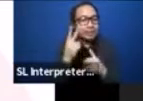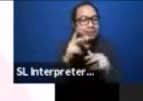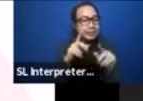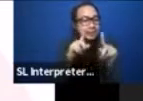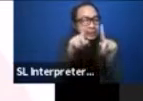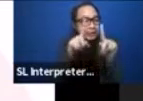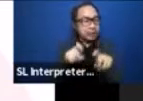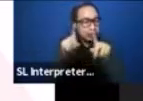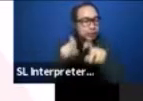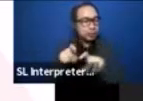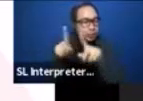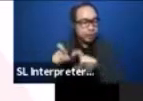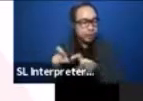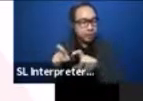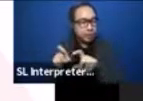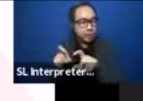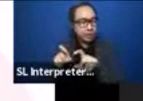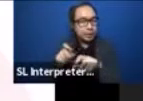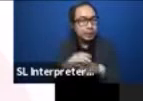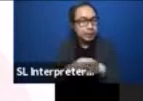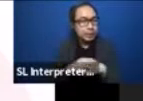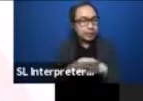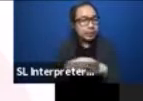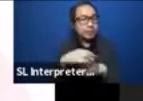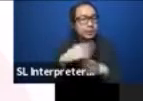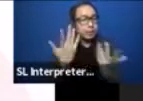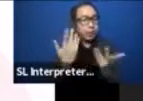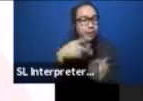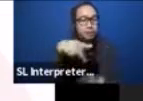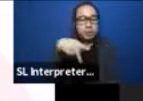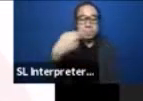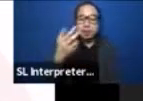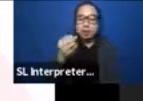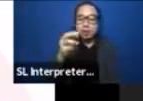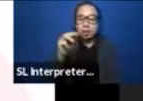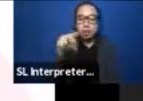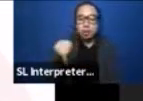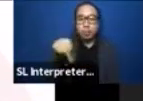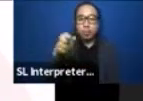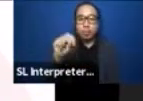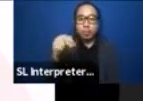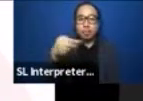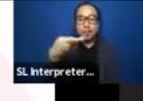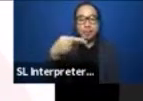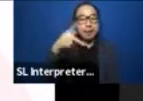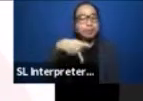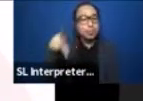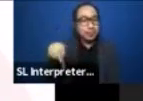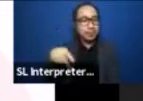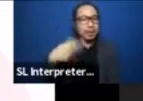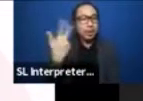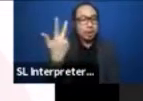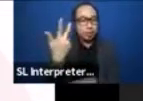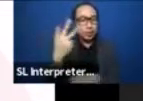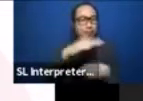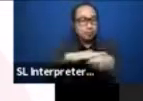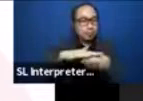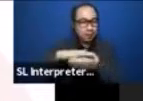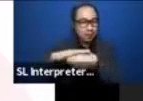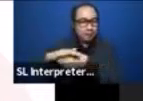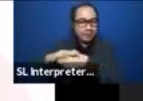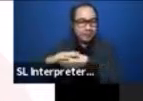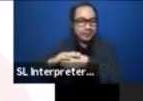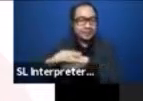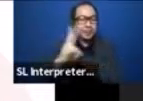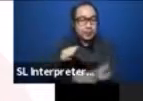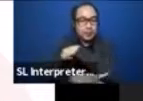with two arms of 300 FEW each. The presence of this study did not differ between the